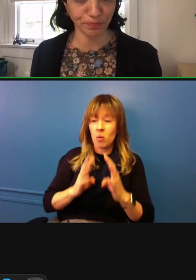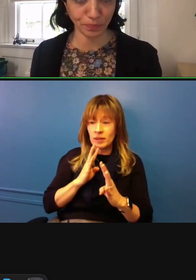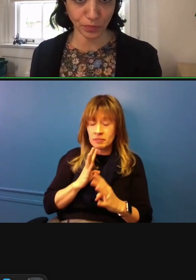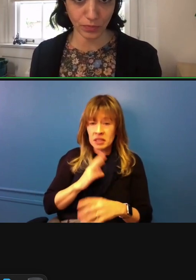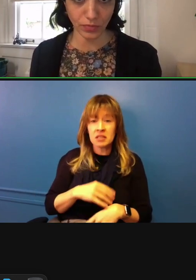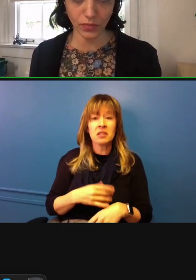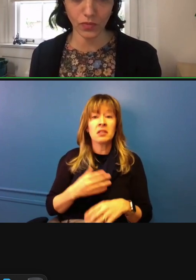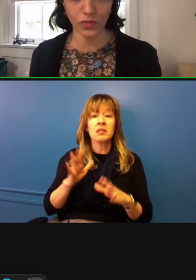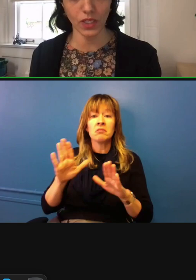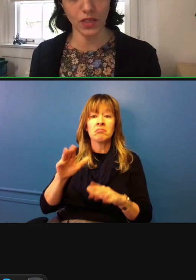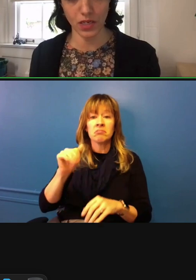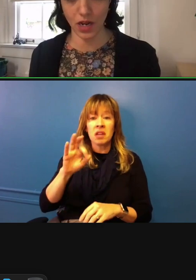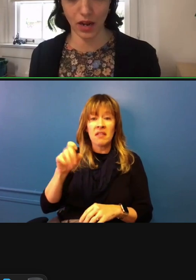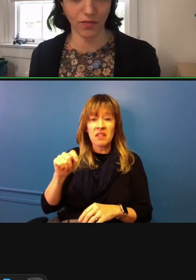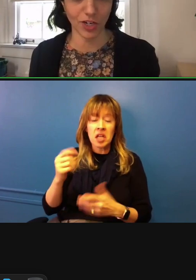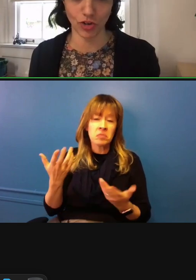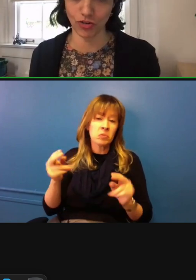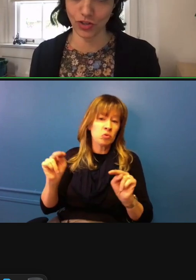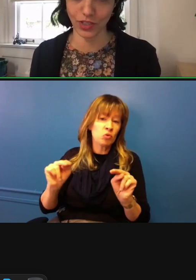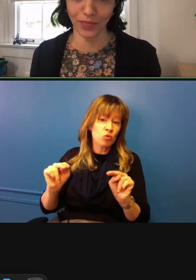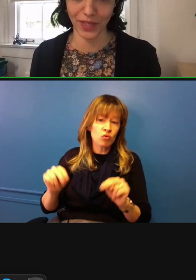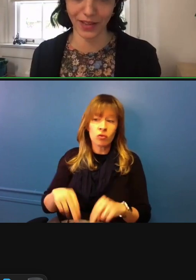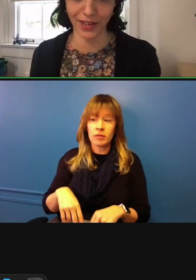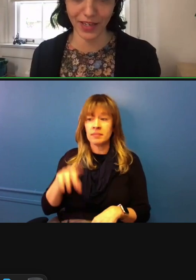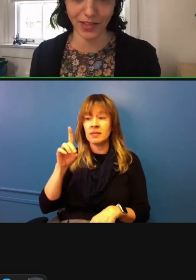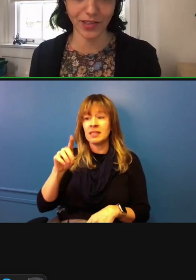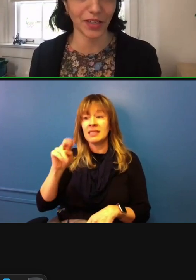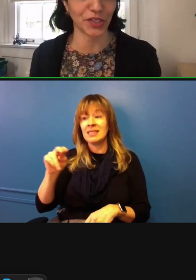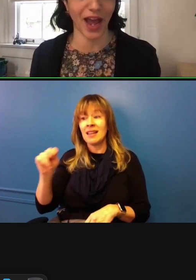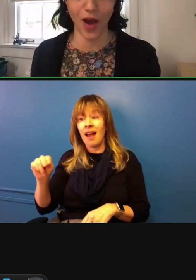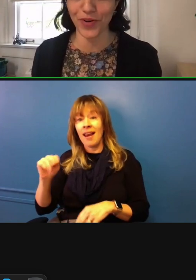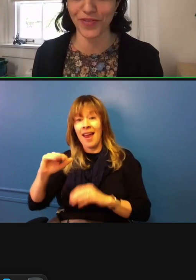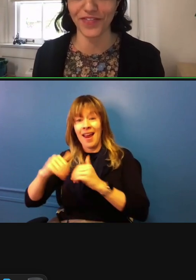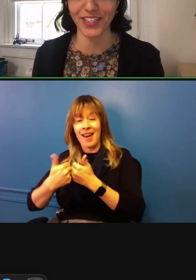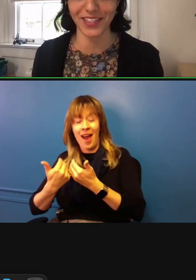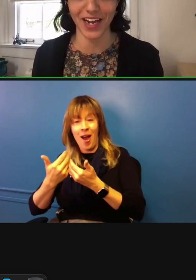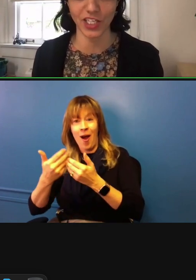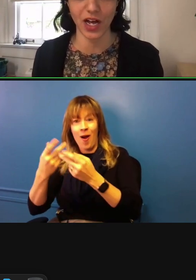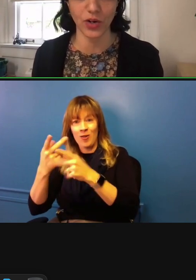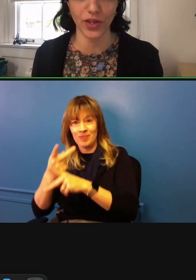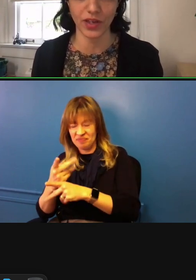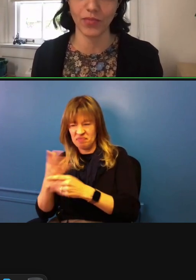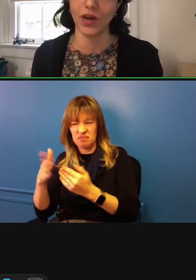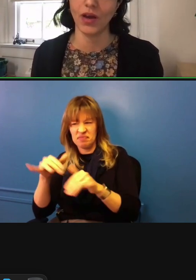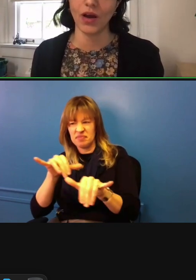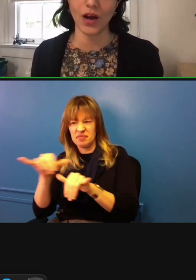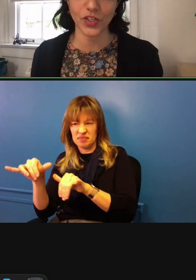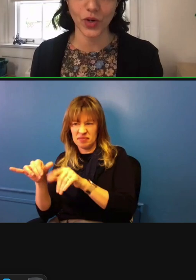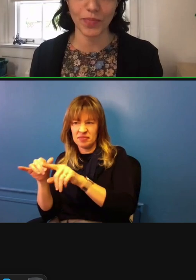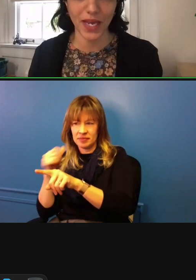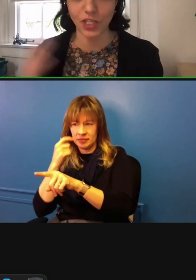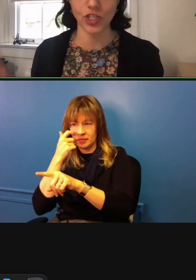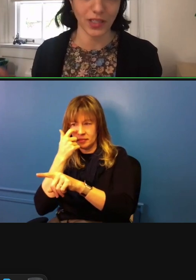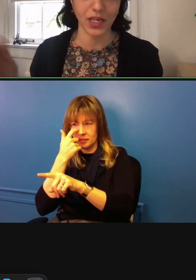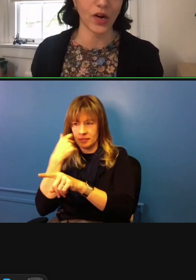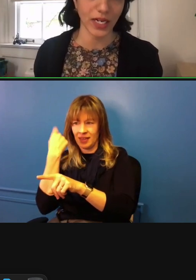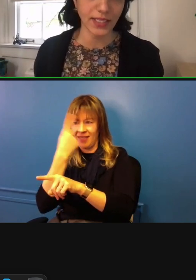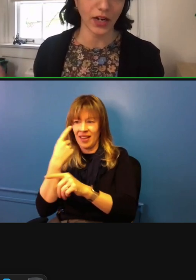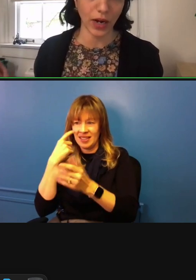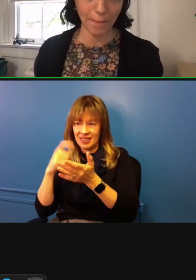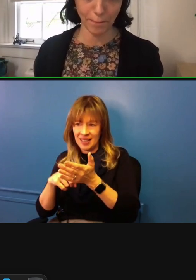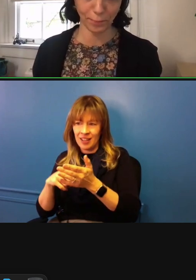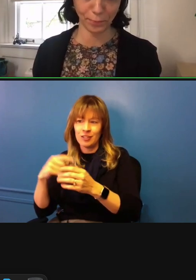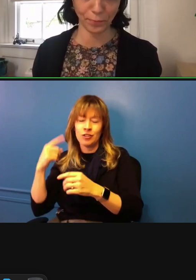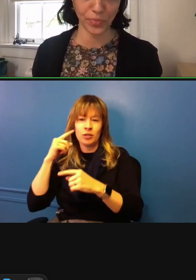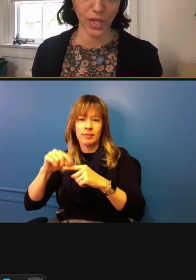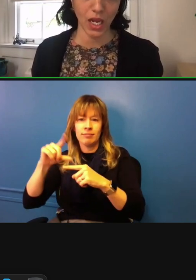neutral. The DNN features look something like this. Here's the output of our face detection algorithm, auditory pitch, et cetera, et